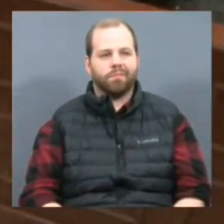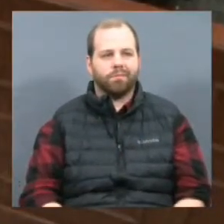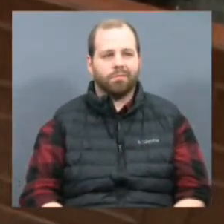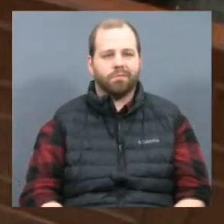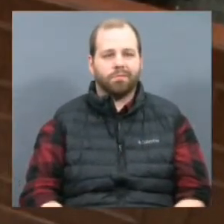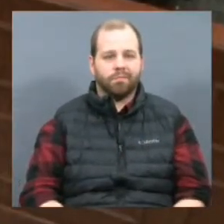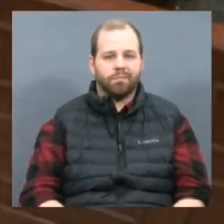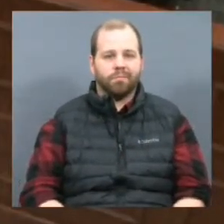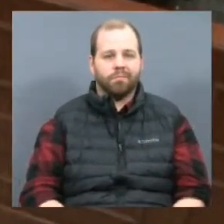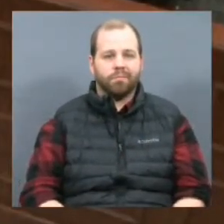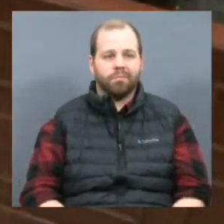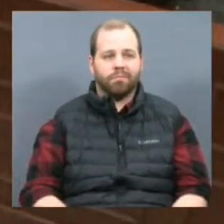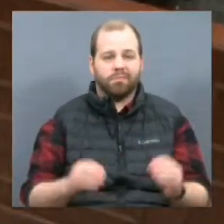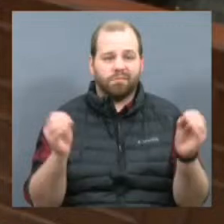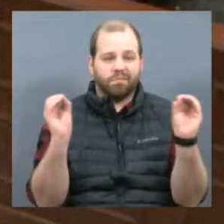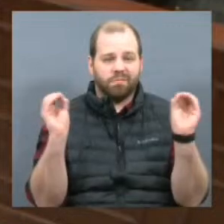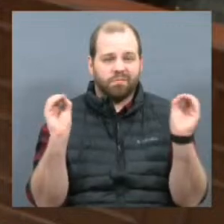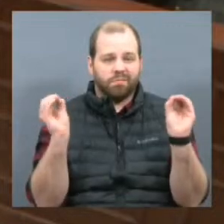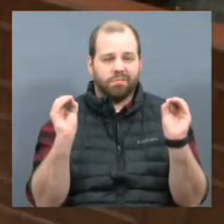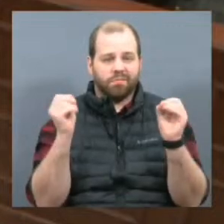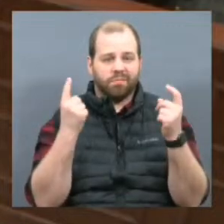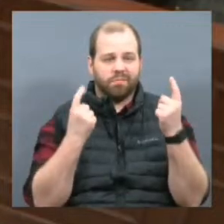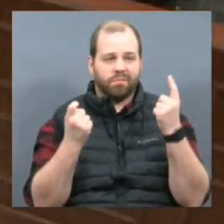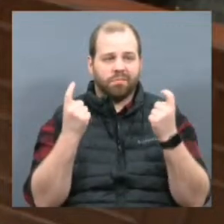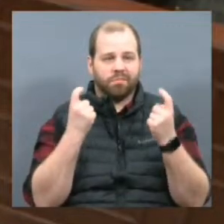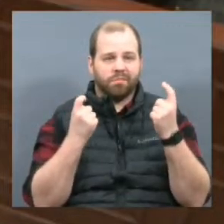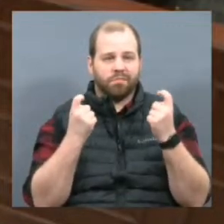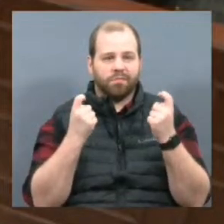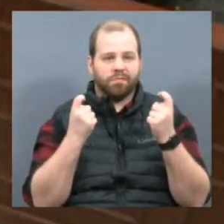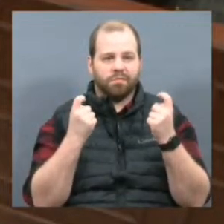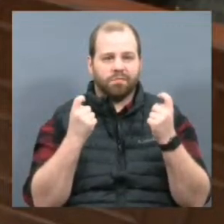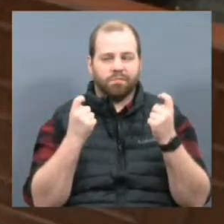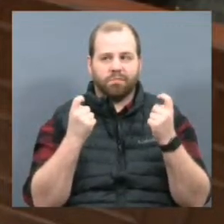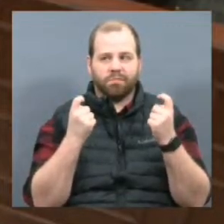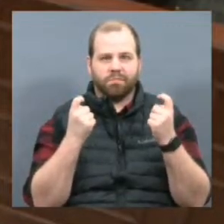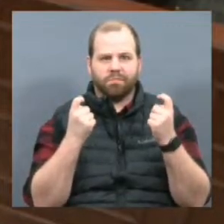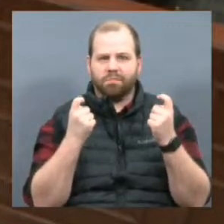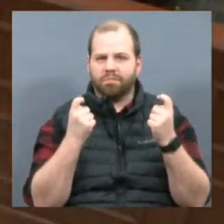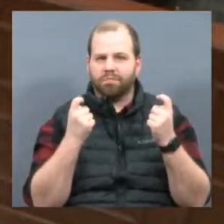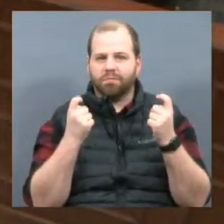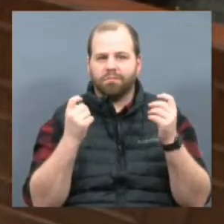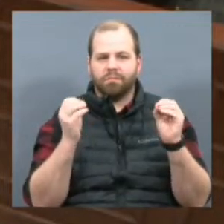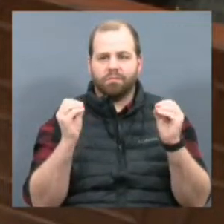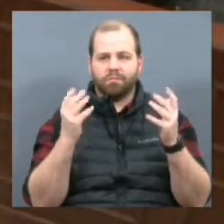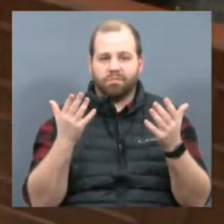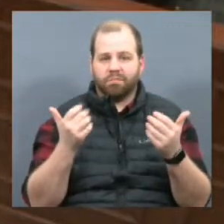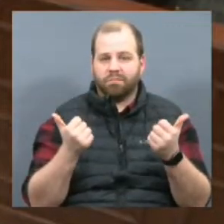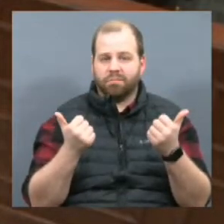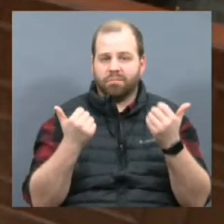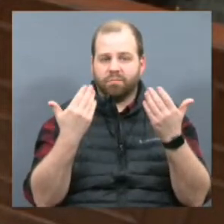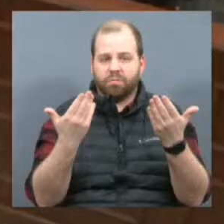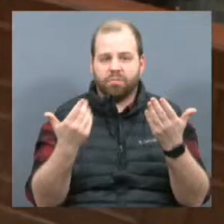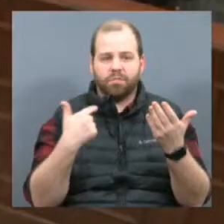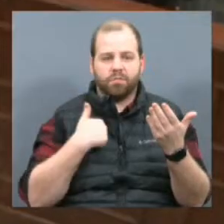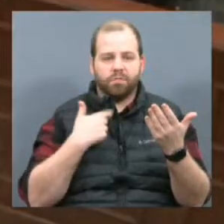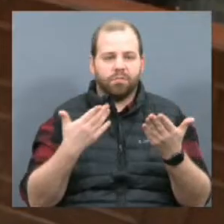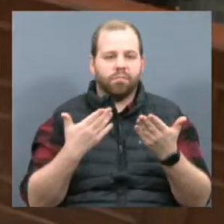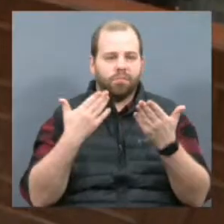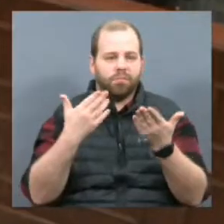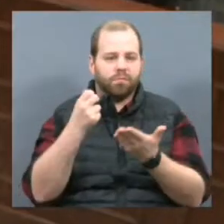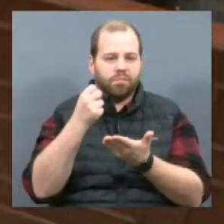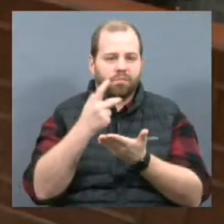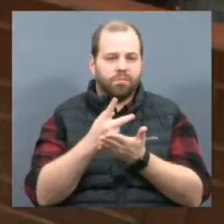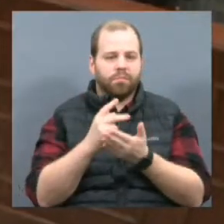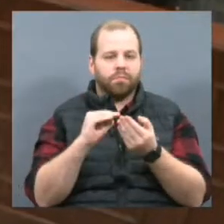Right. No questions. If we don't have any questions from the commissioners, I would love to entertain a motion. Mr. Chair, I'd like to make a motion to approve